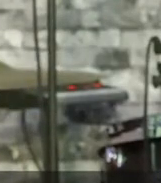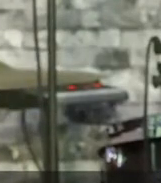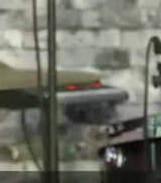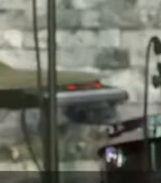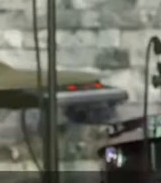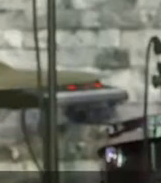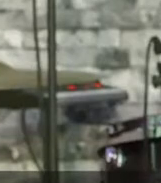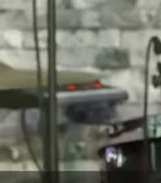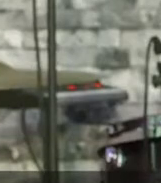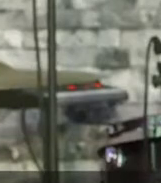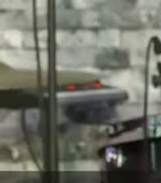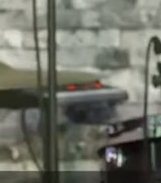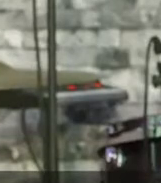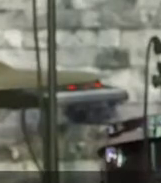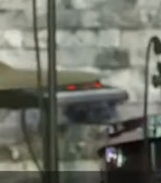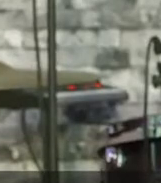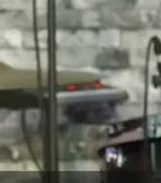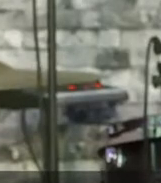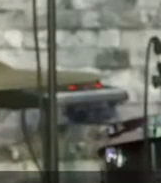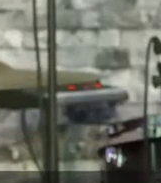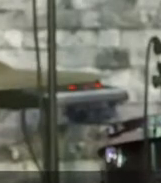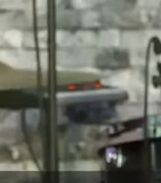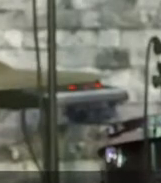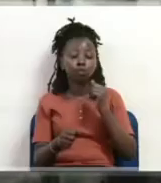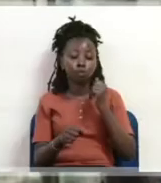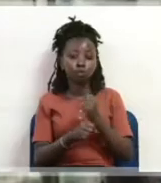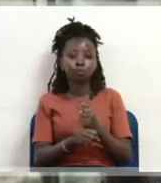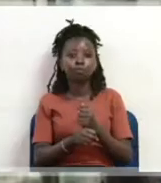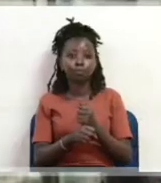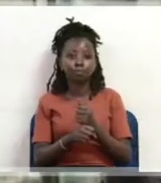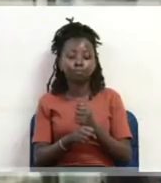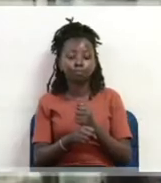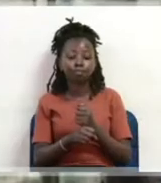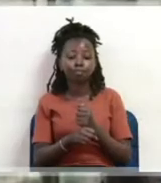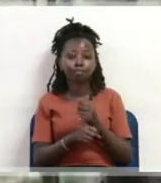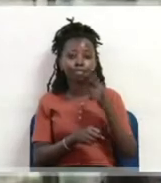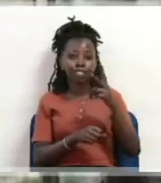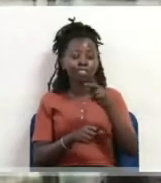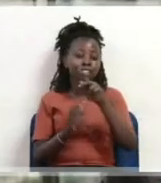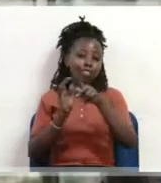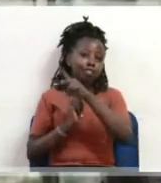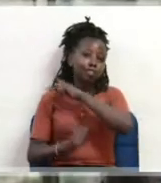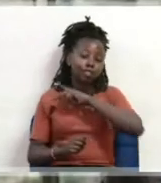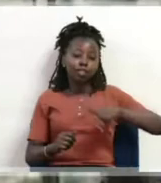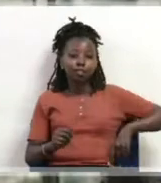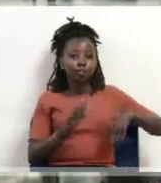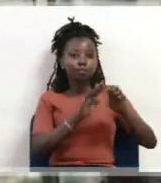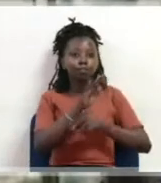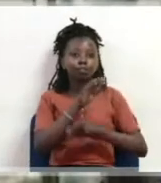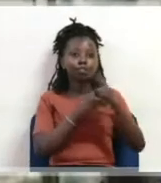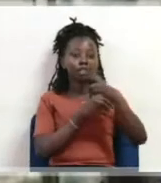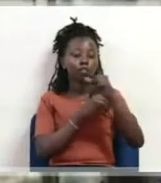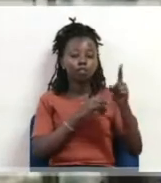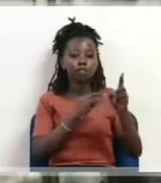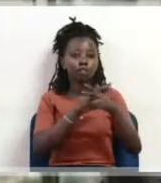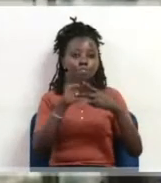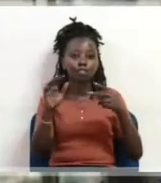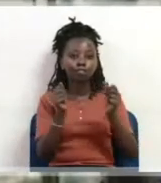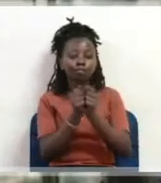what God is promising to do. 2 Kings 21, verse 16.